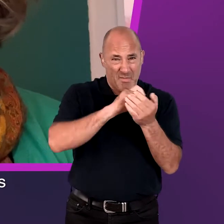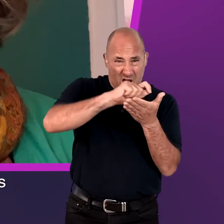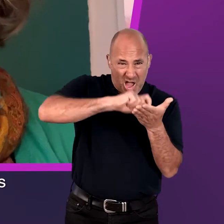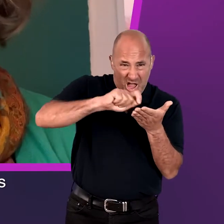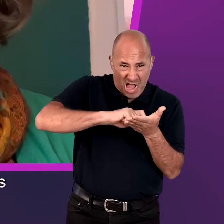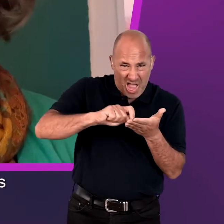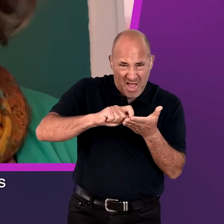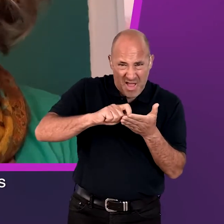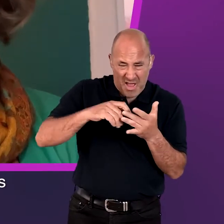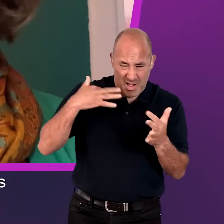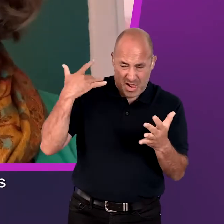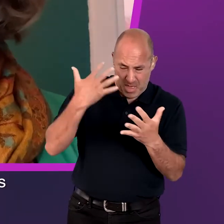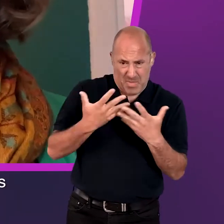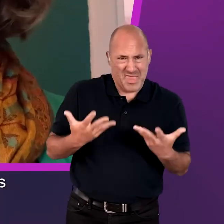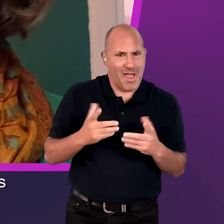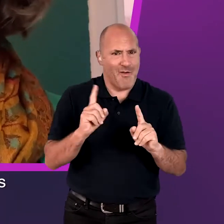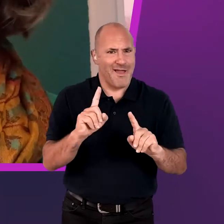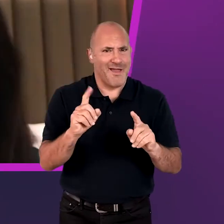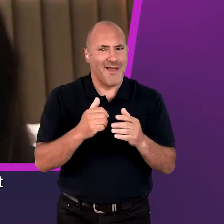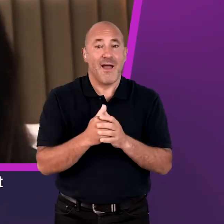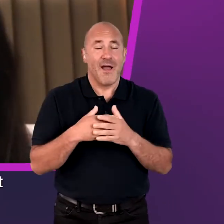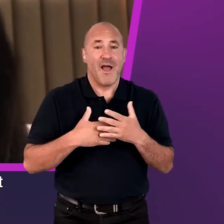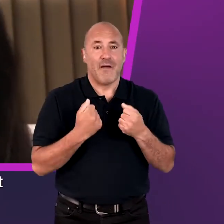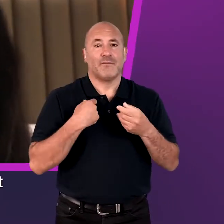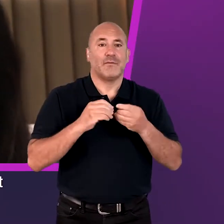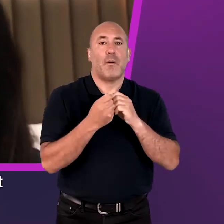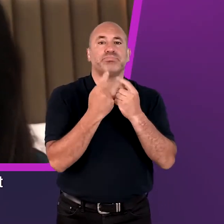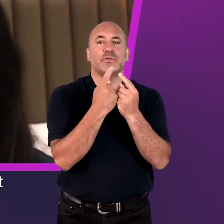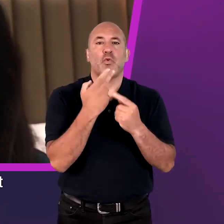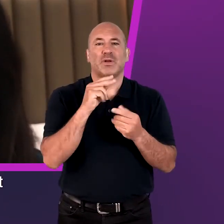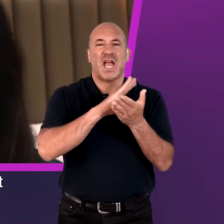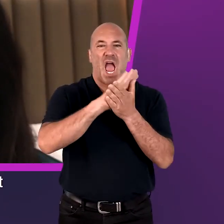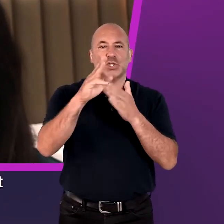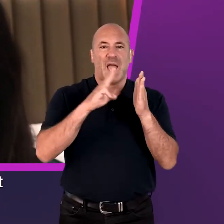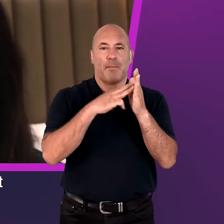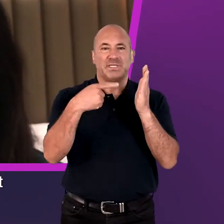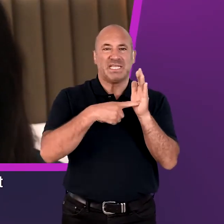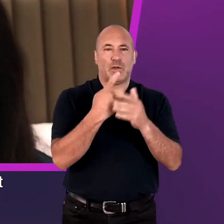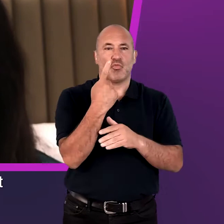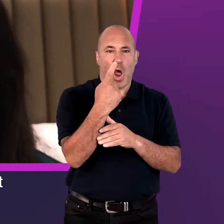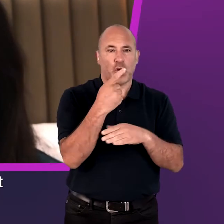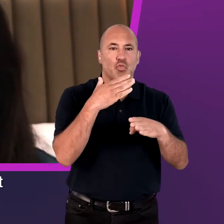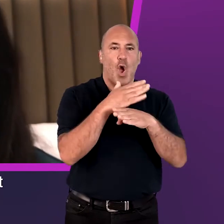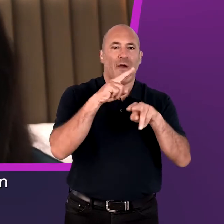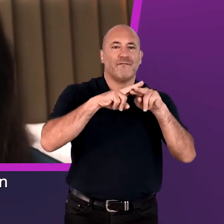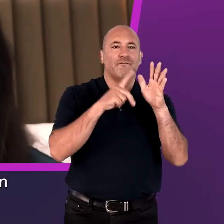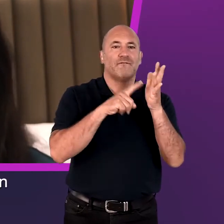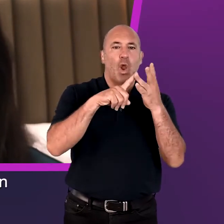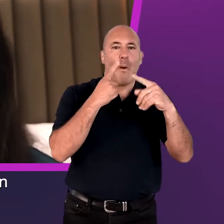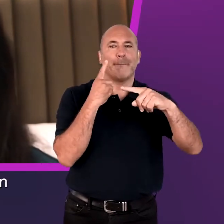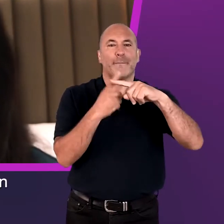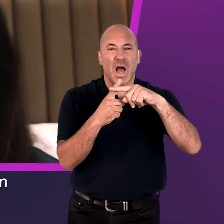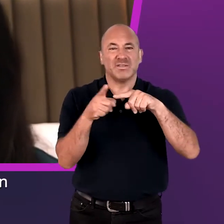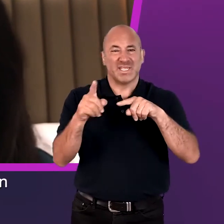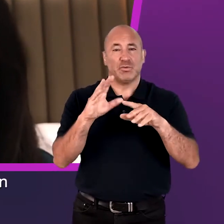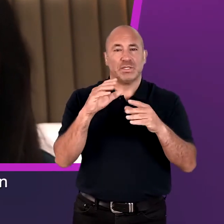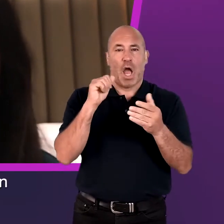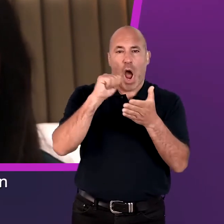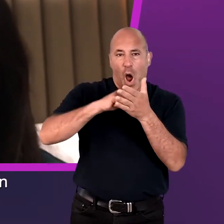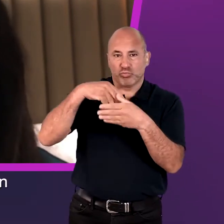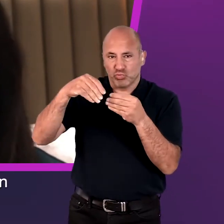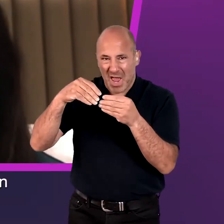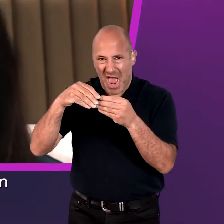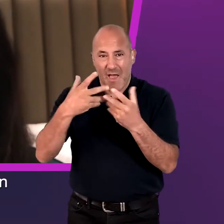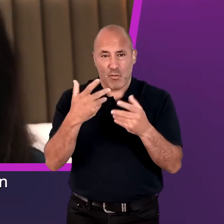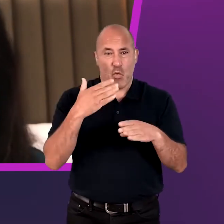stuff down on paper, how are things moving forward from that? We have developed a product called HMT1 Workflow Plus that combines hardware worn by